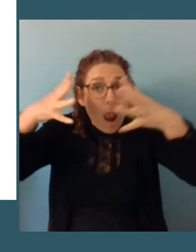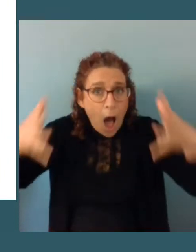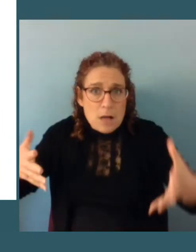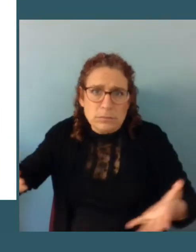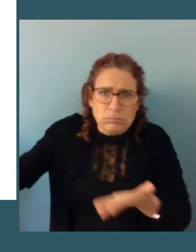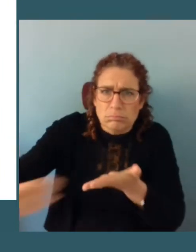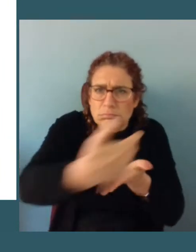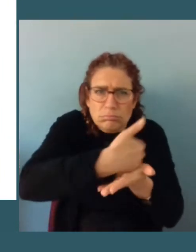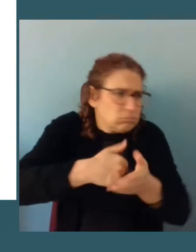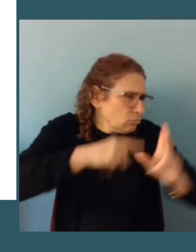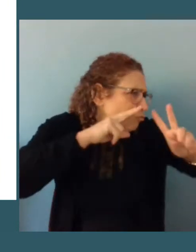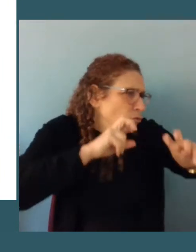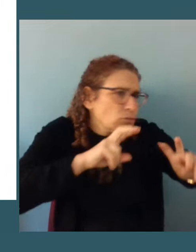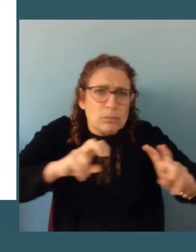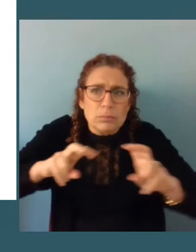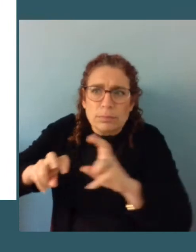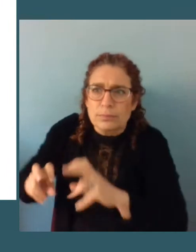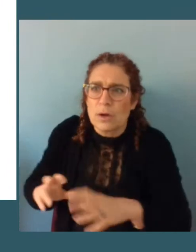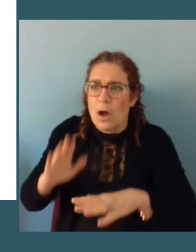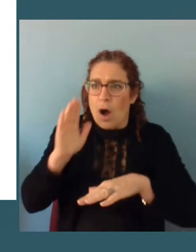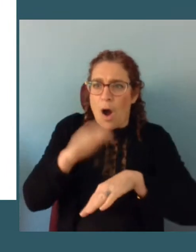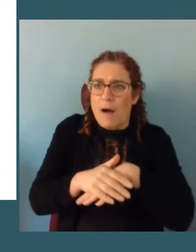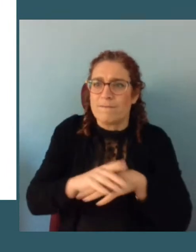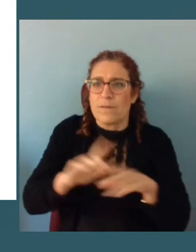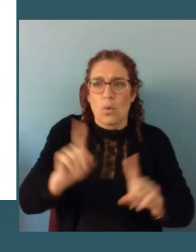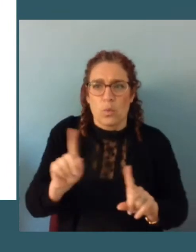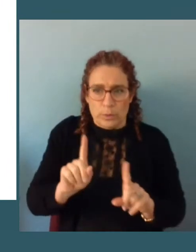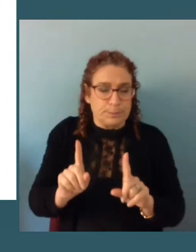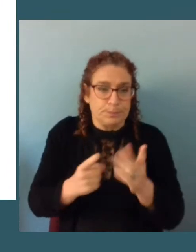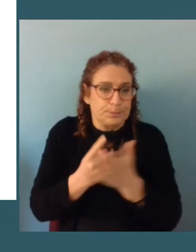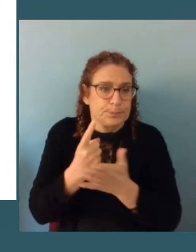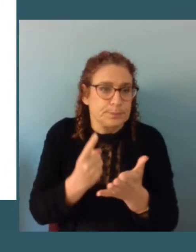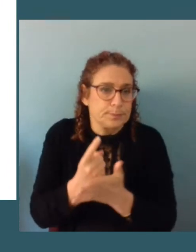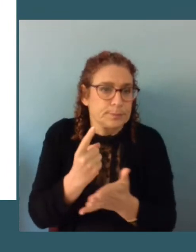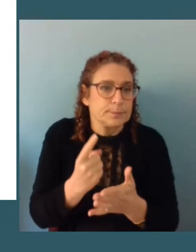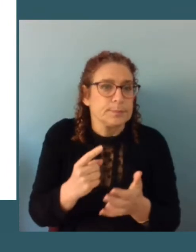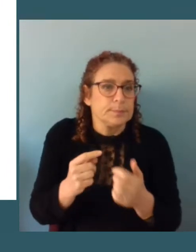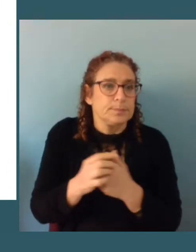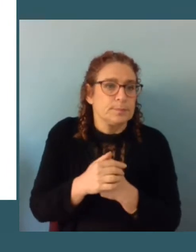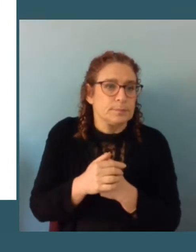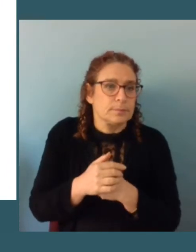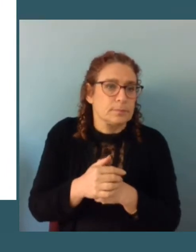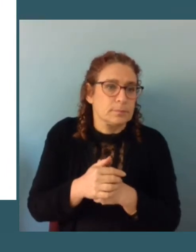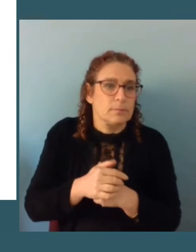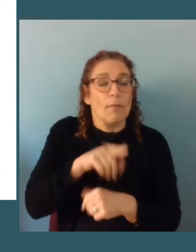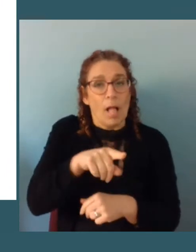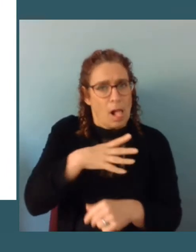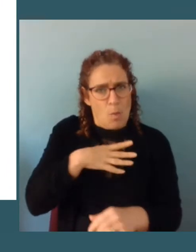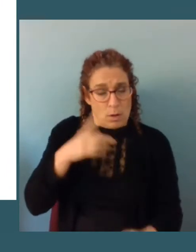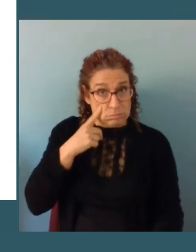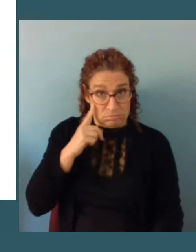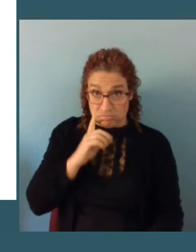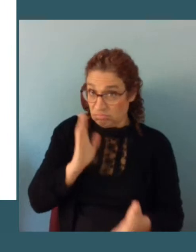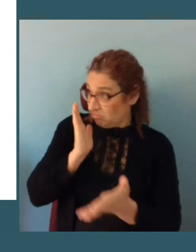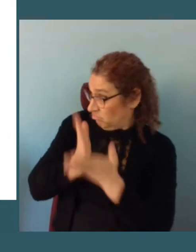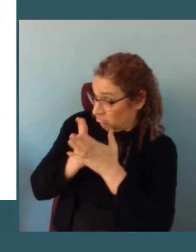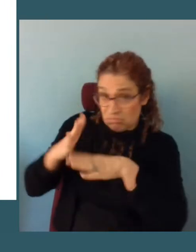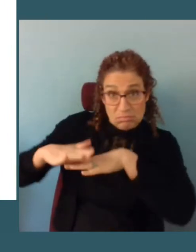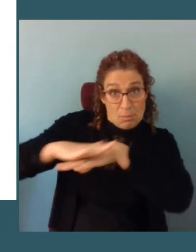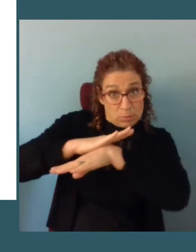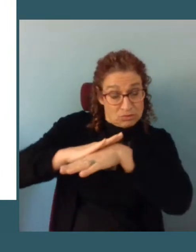tolerance, as the acronym, evaluating sensitization and any influence